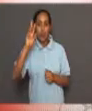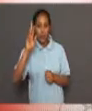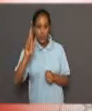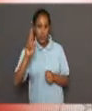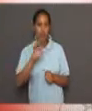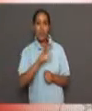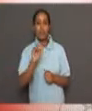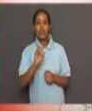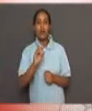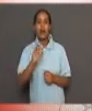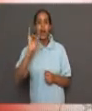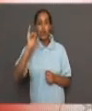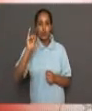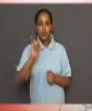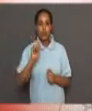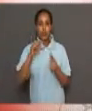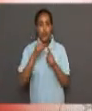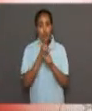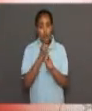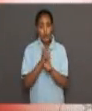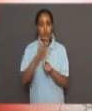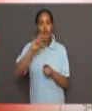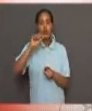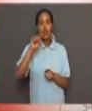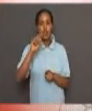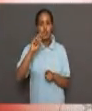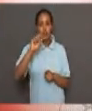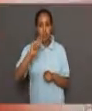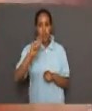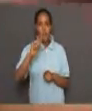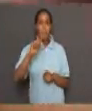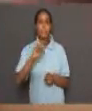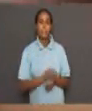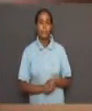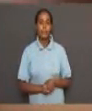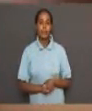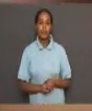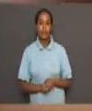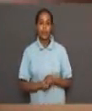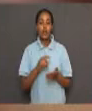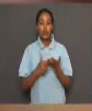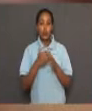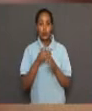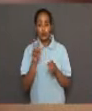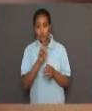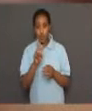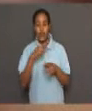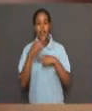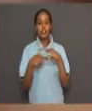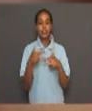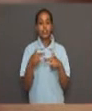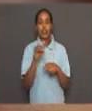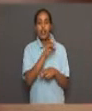bromine, and iodine to form sodium halides. Those two